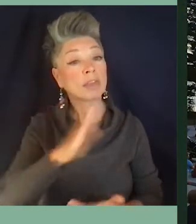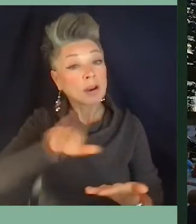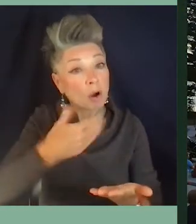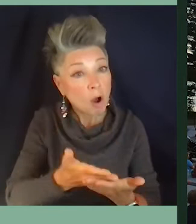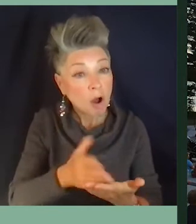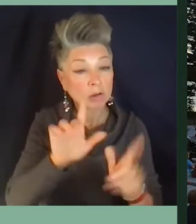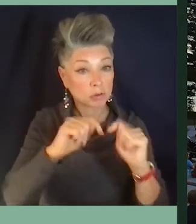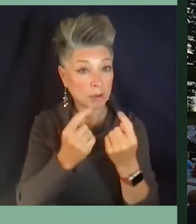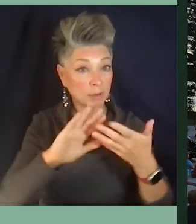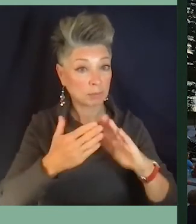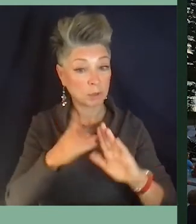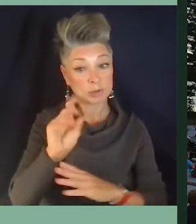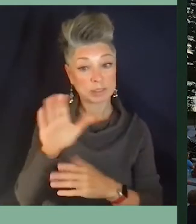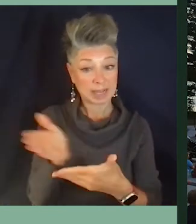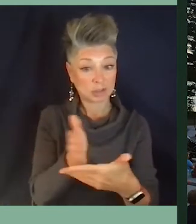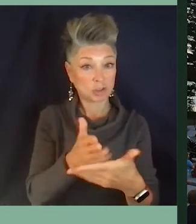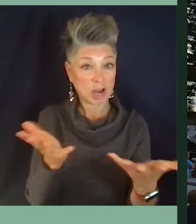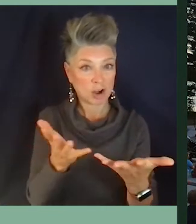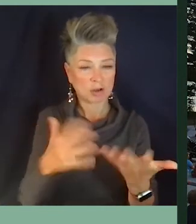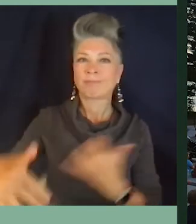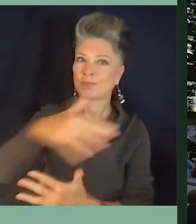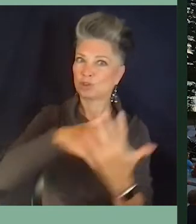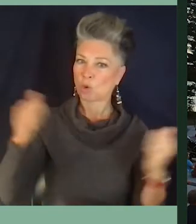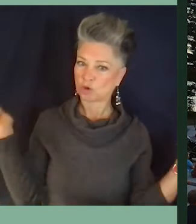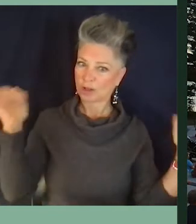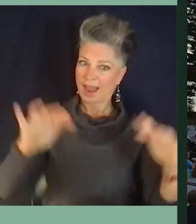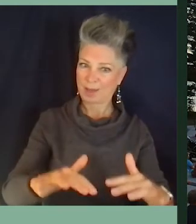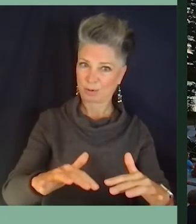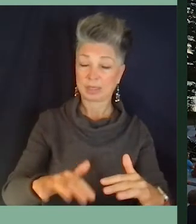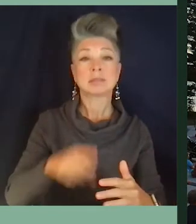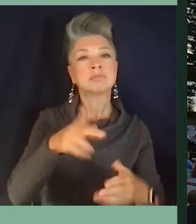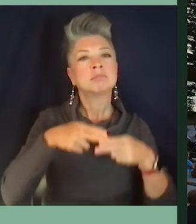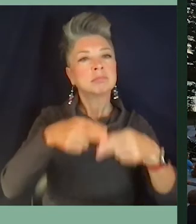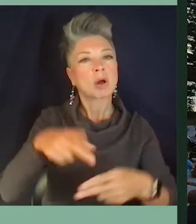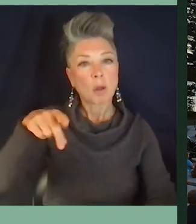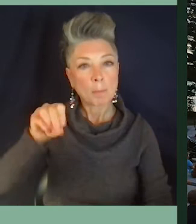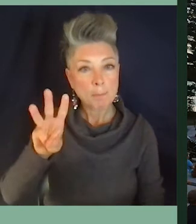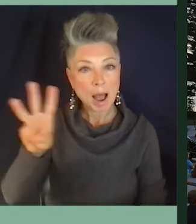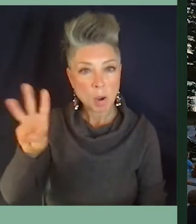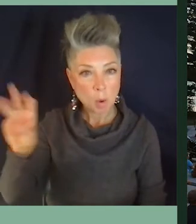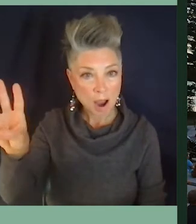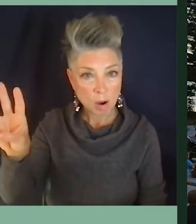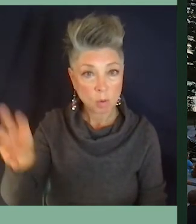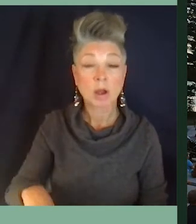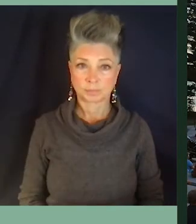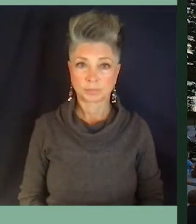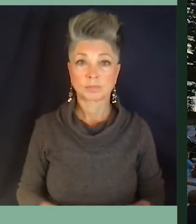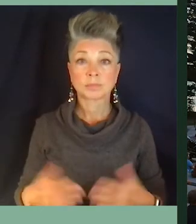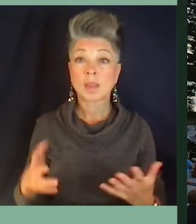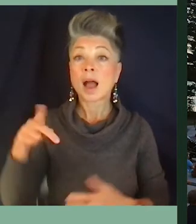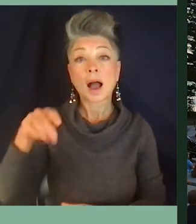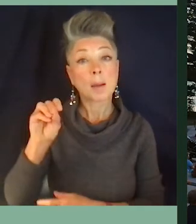thing that all tribal communities in Wisconsin share are the social gatherings that each community will hold. These are called